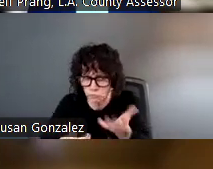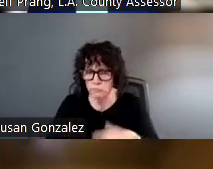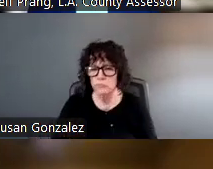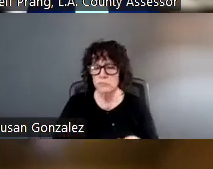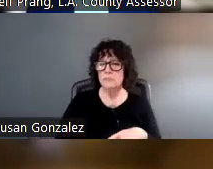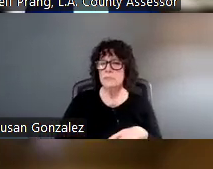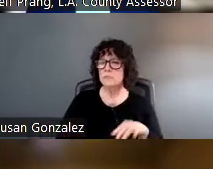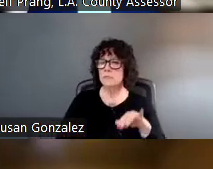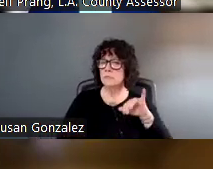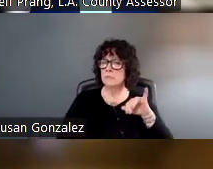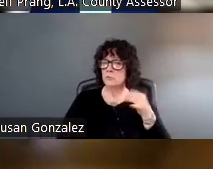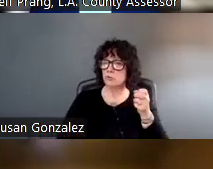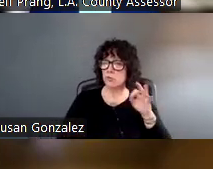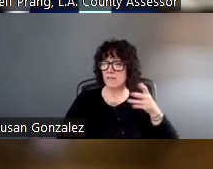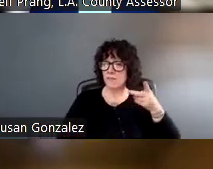indefinitely.